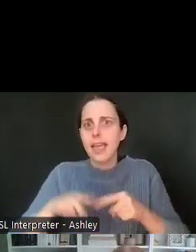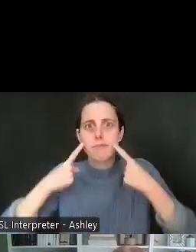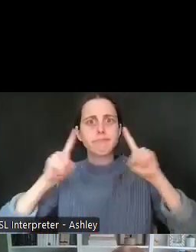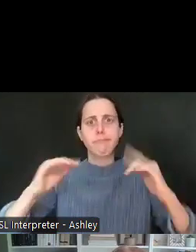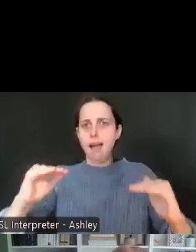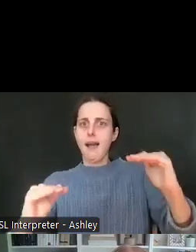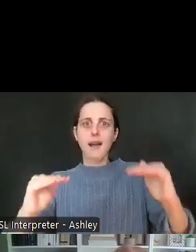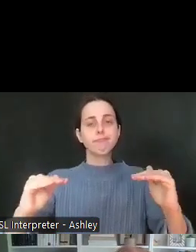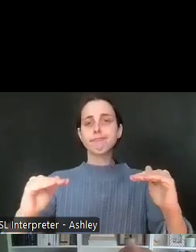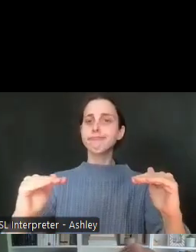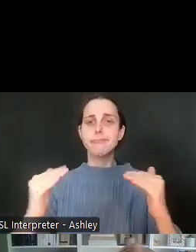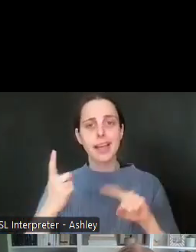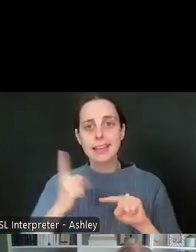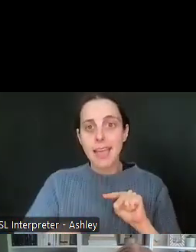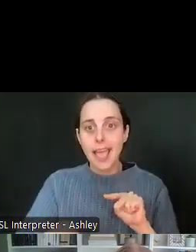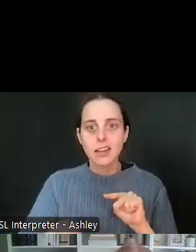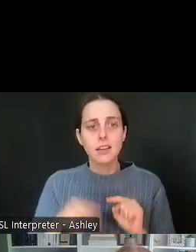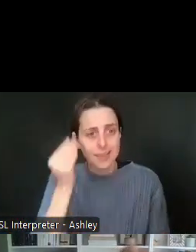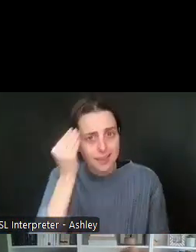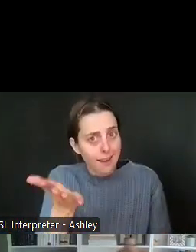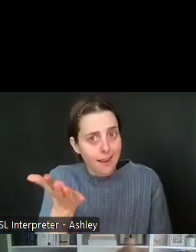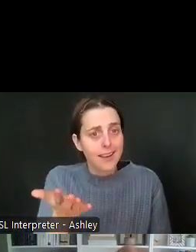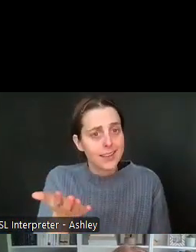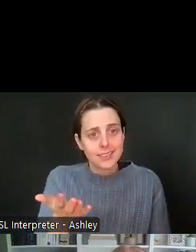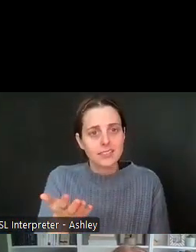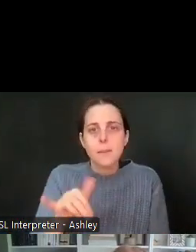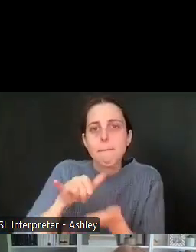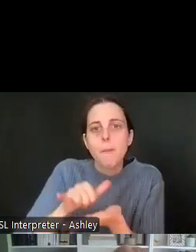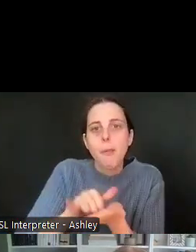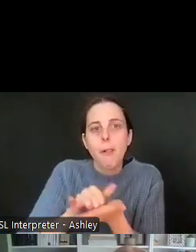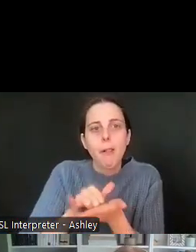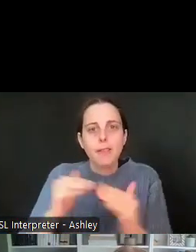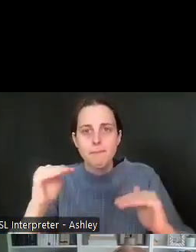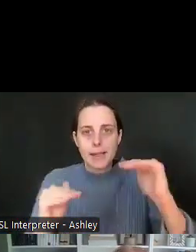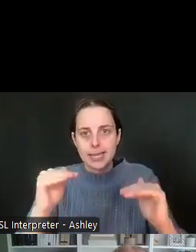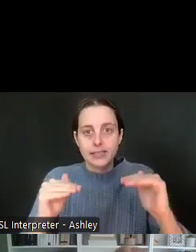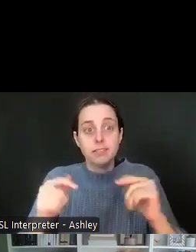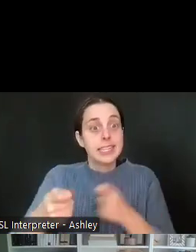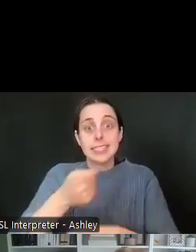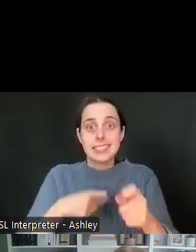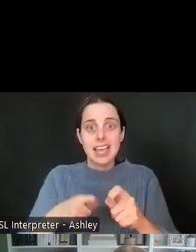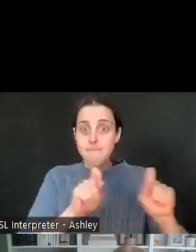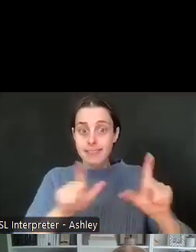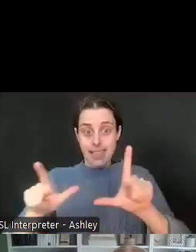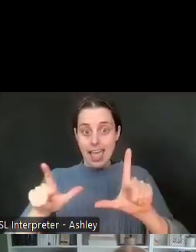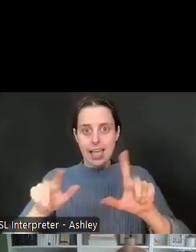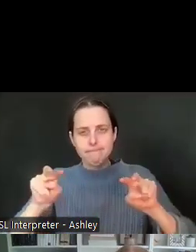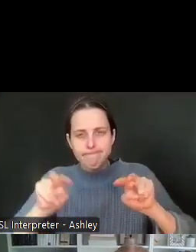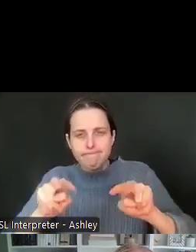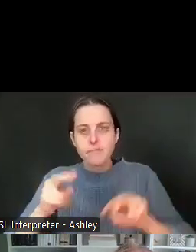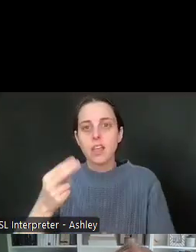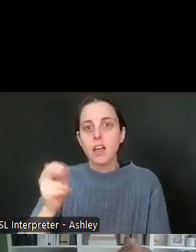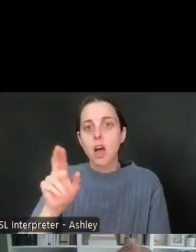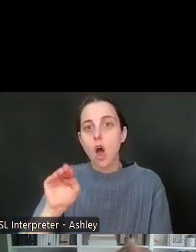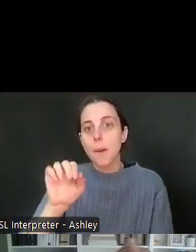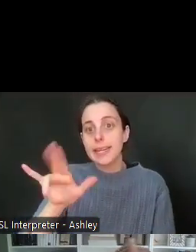Work-life balance is unattainable. We're going to look at work-life harmony, which is attainable. And